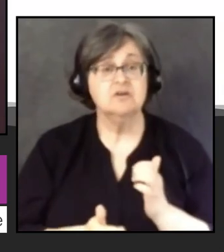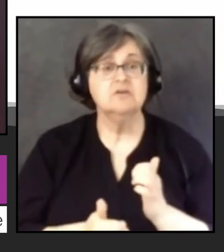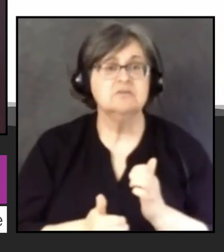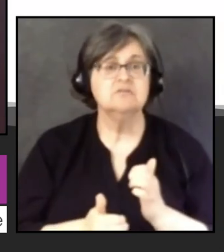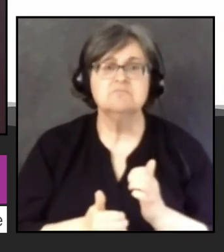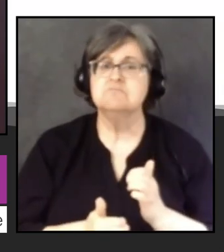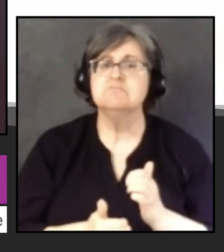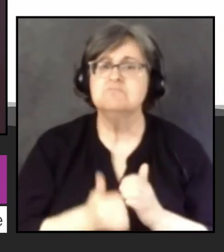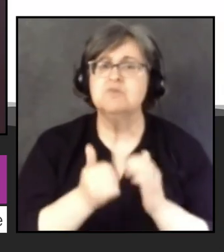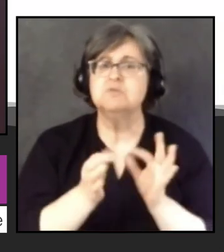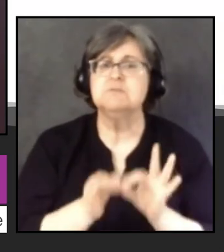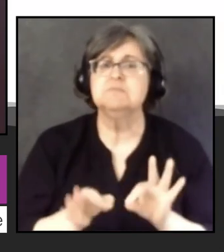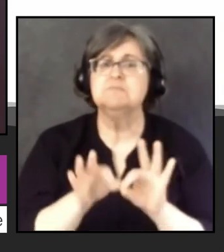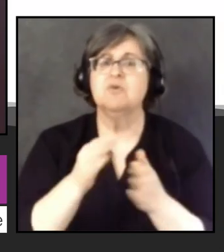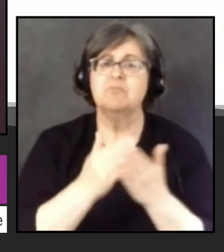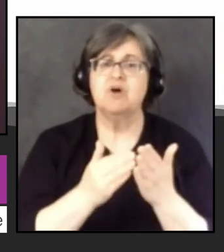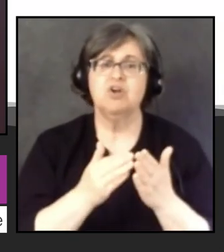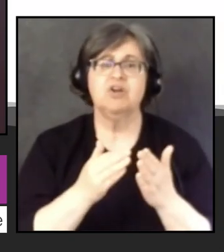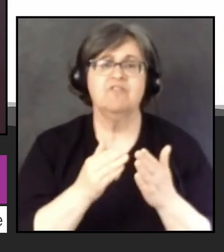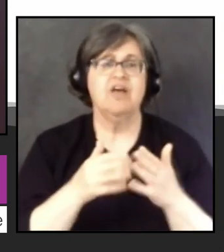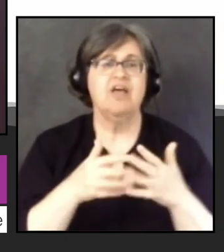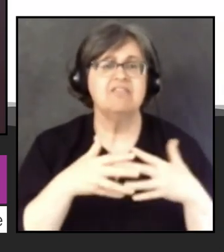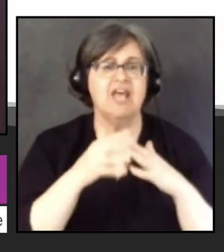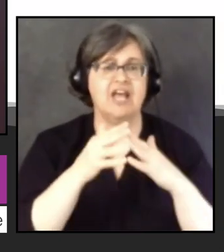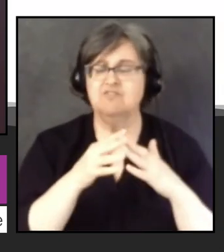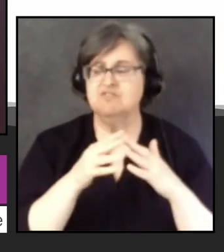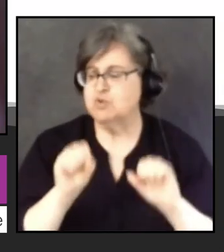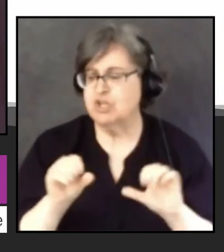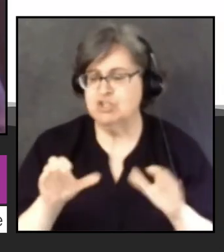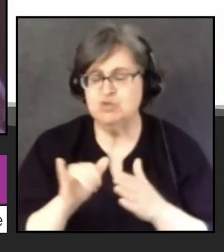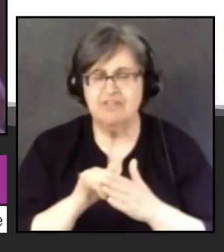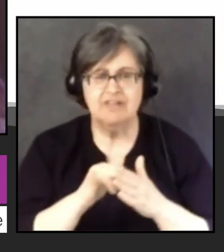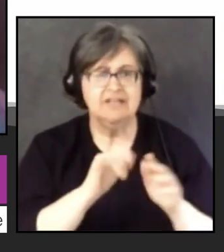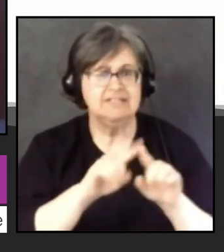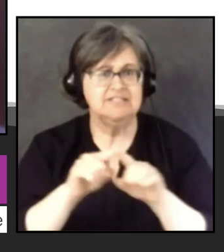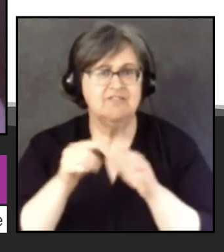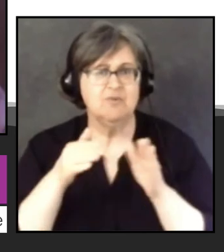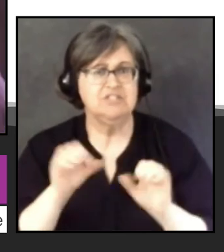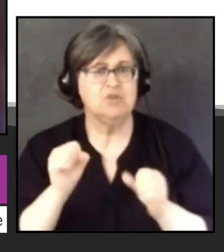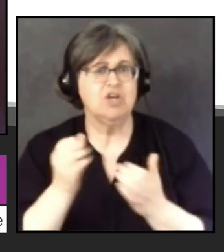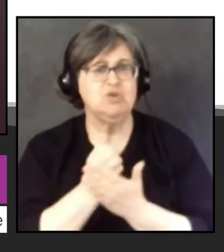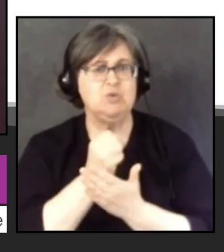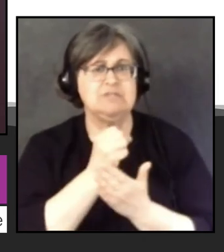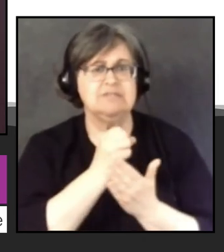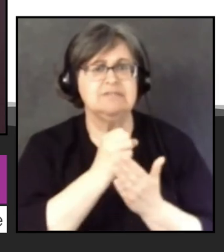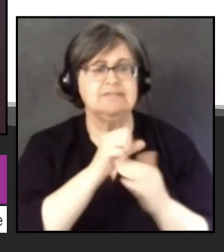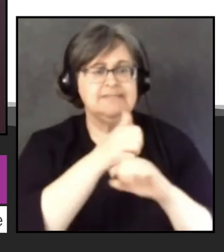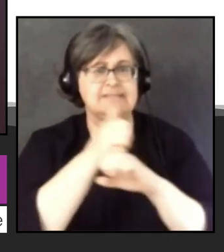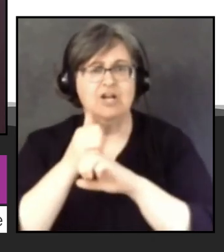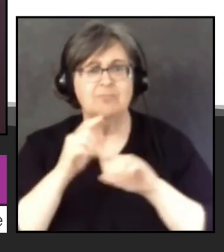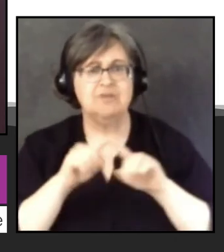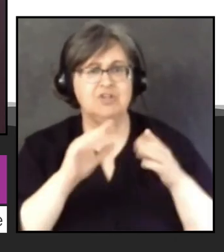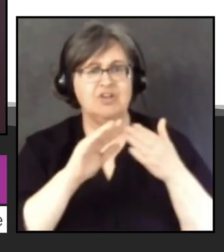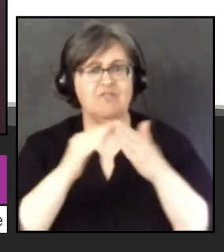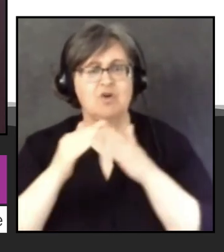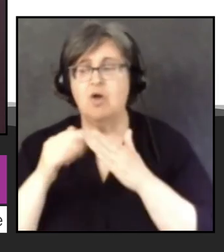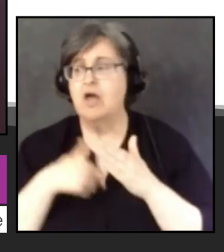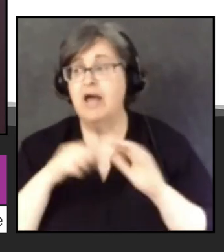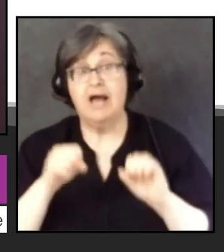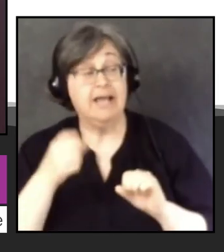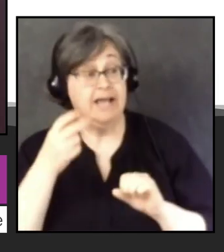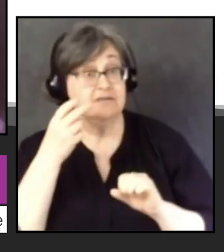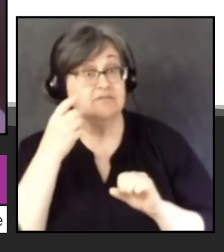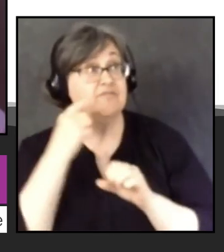of this activation. It's cool that it can be done in so many different ways and be utilized in so many different communities. I definitely can see, for example,